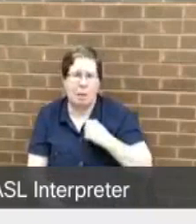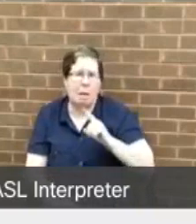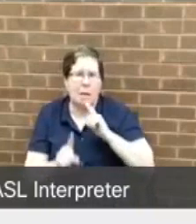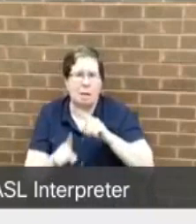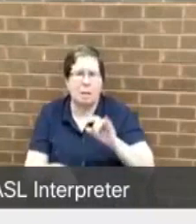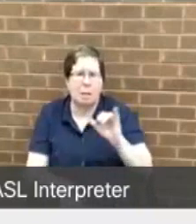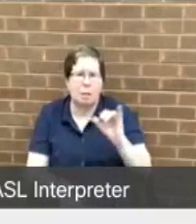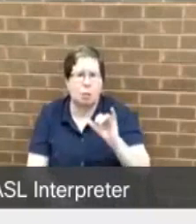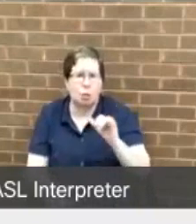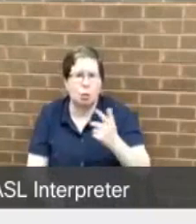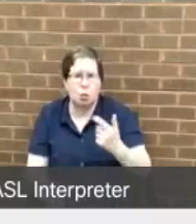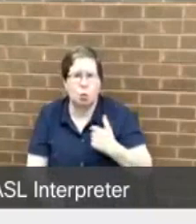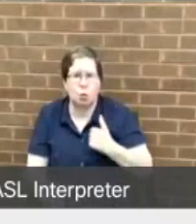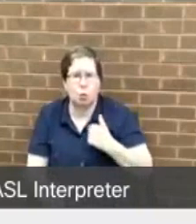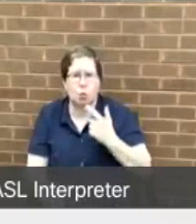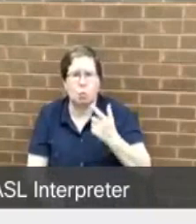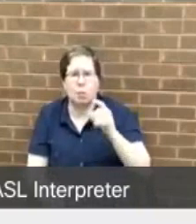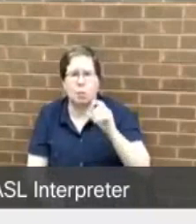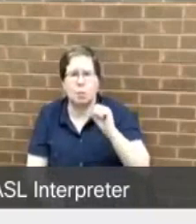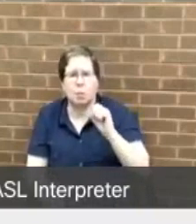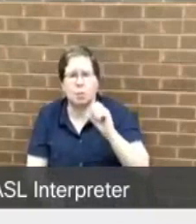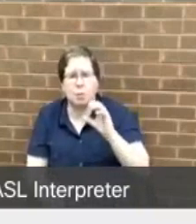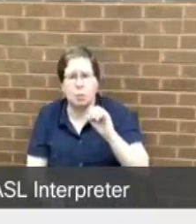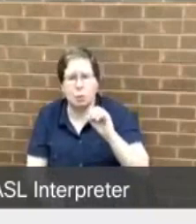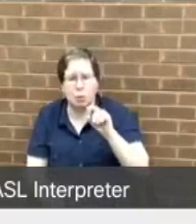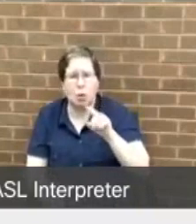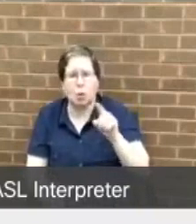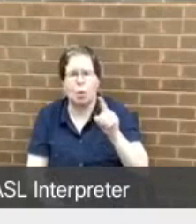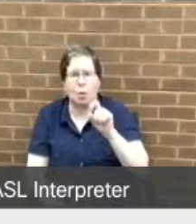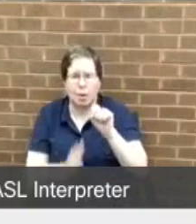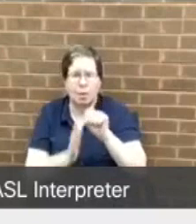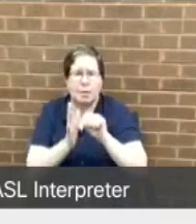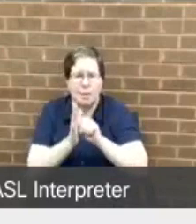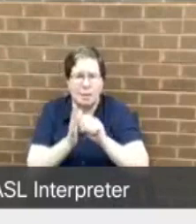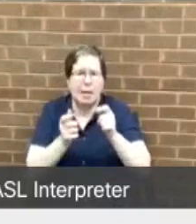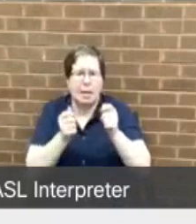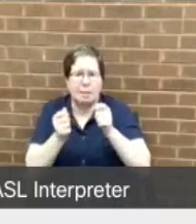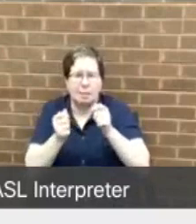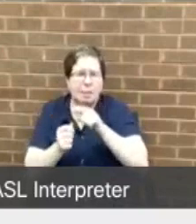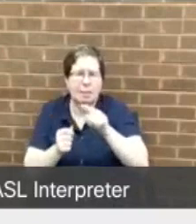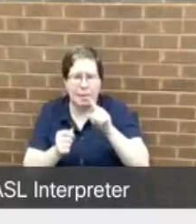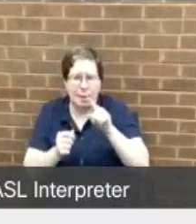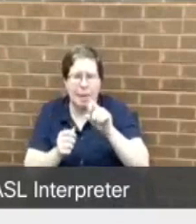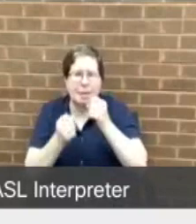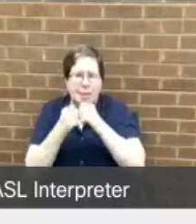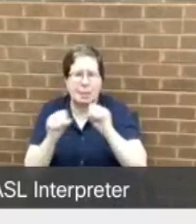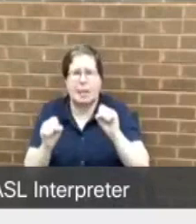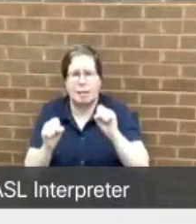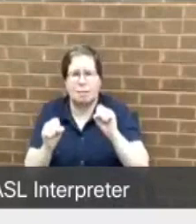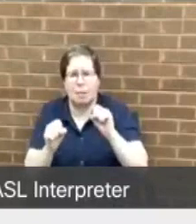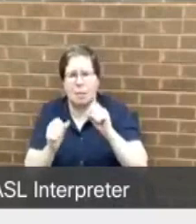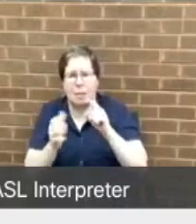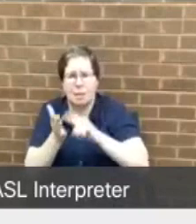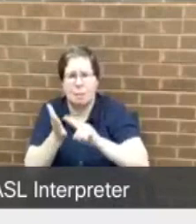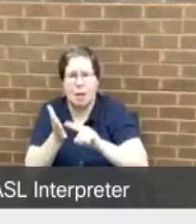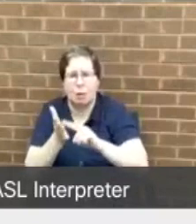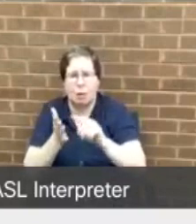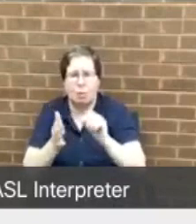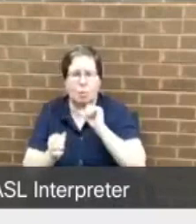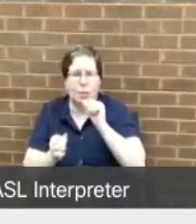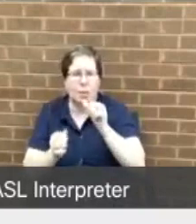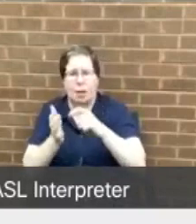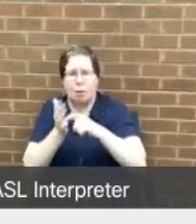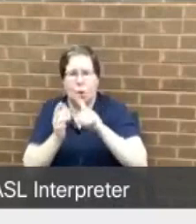want. Maryland State Police regulates that safety inspection. The problem is, and that's required anytime a vehicle is